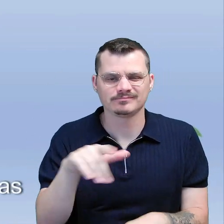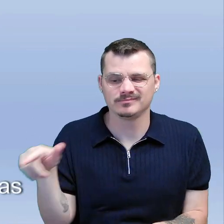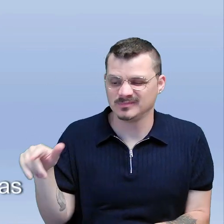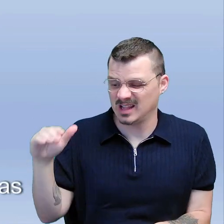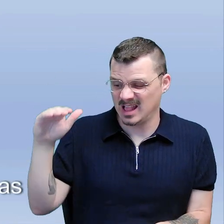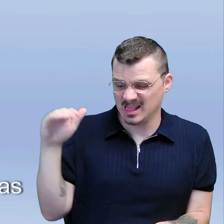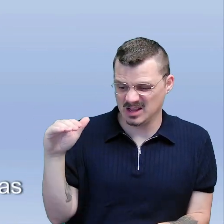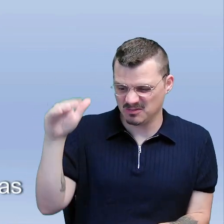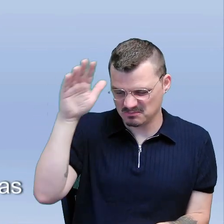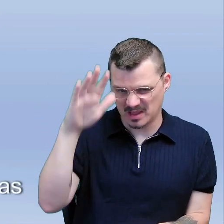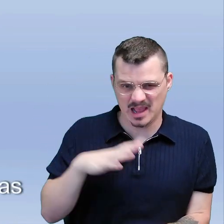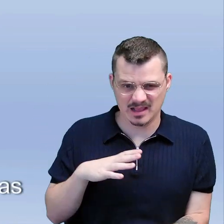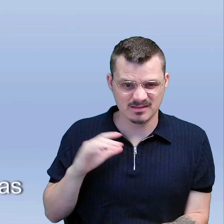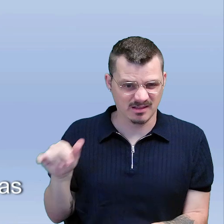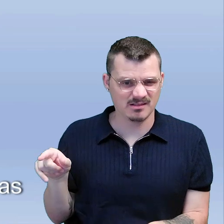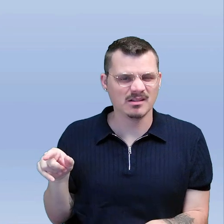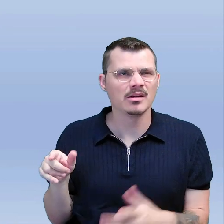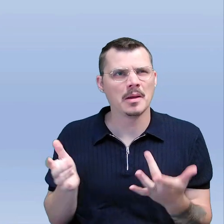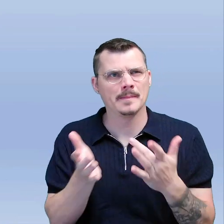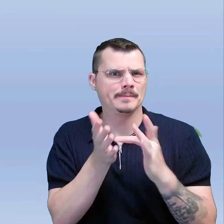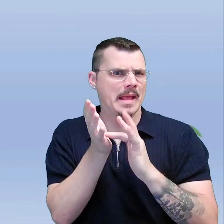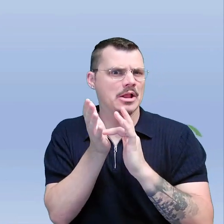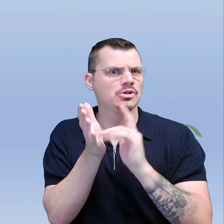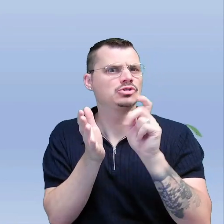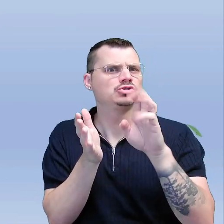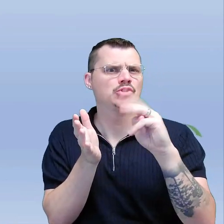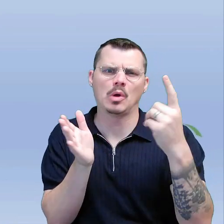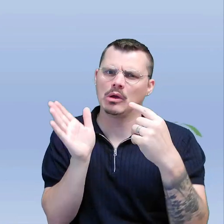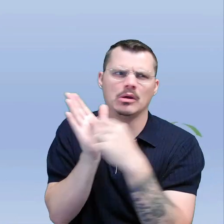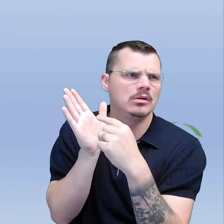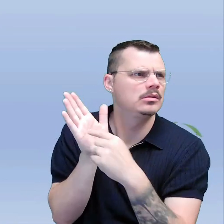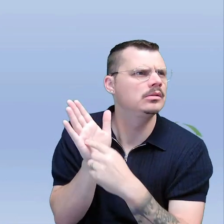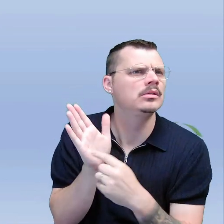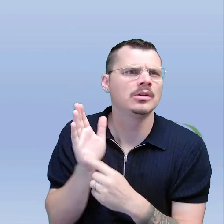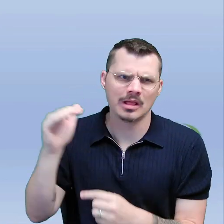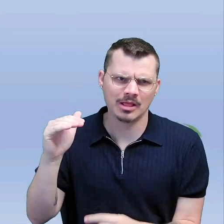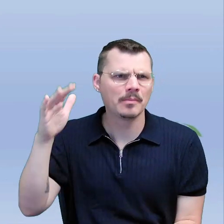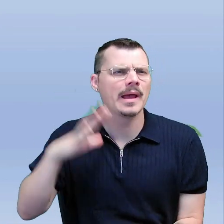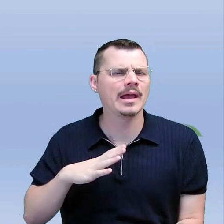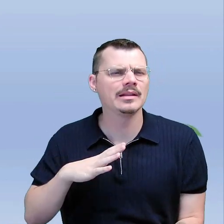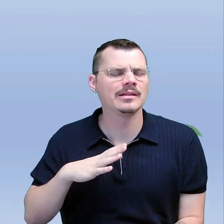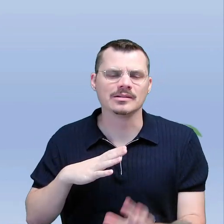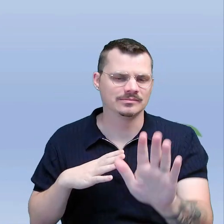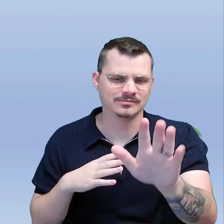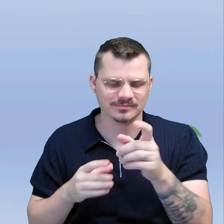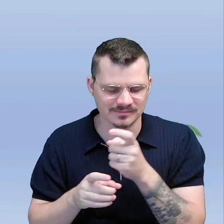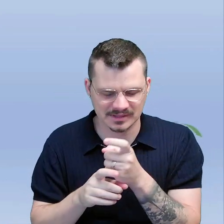the medical term that was used in all his reports, I'm sure. No, I'm kidding.